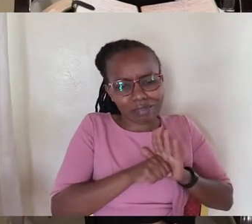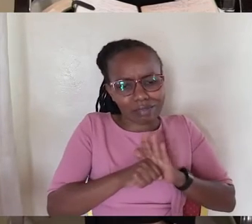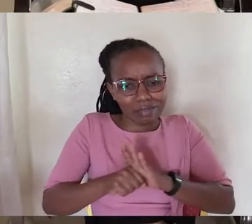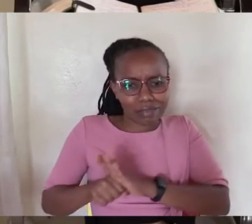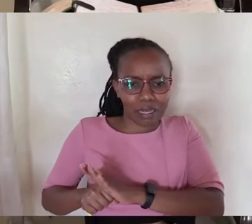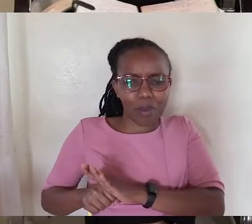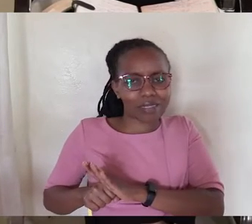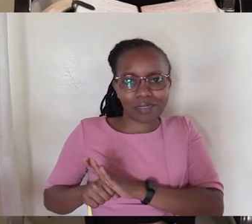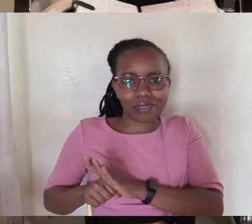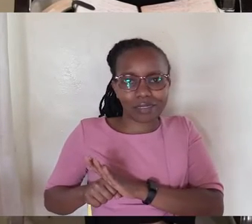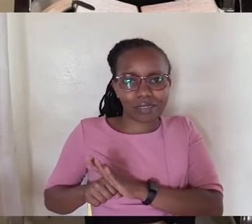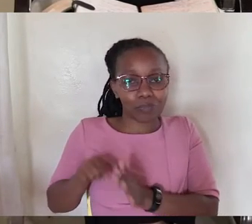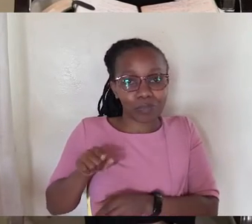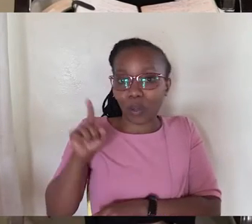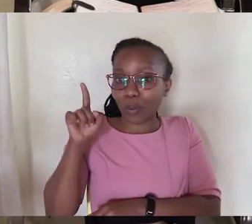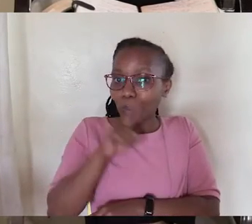very critical thing.